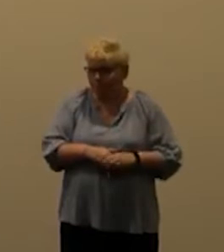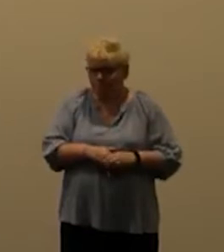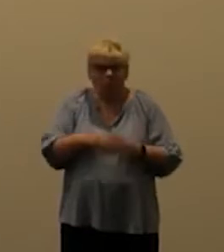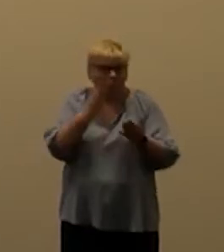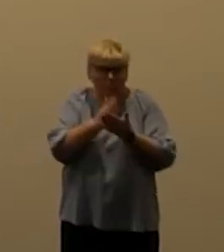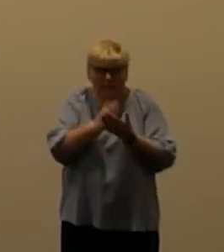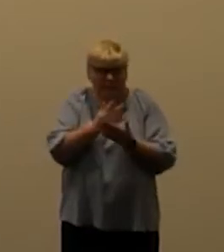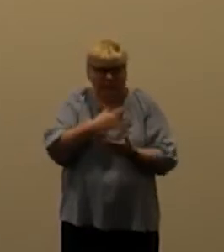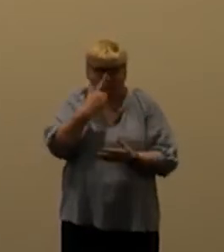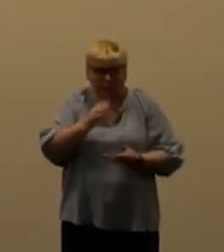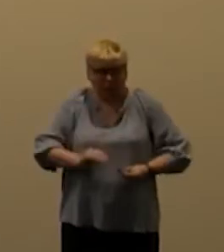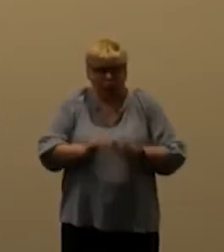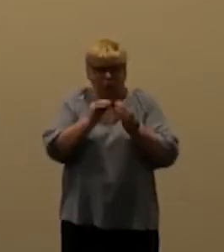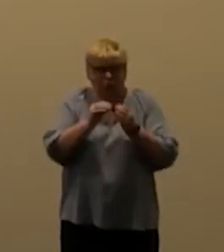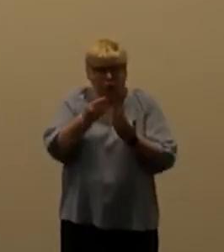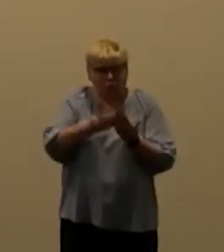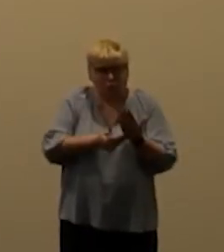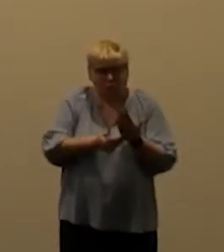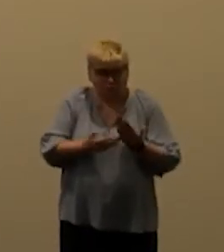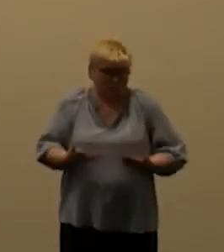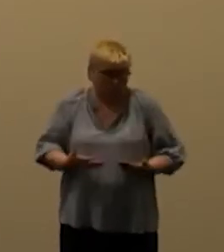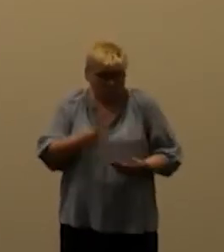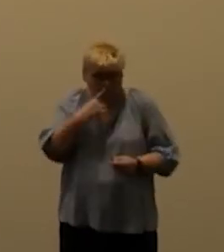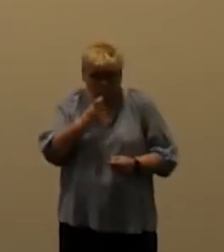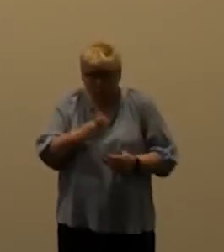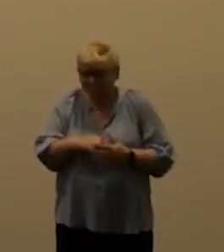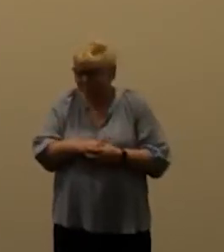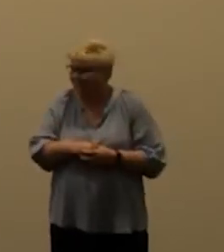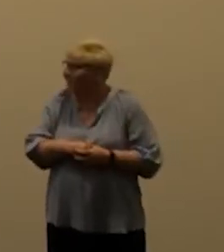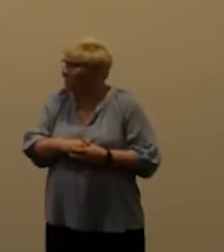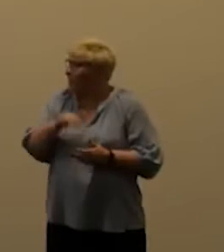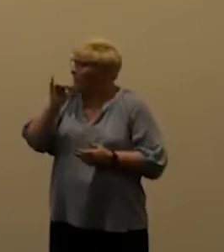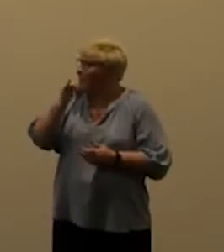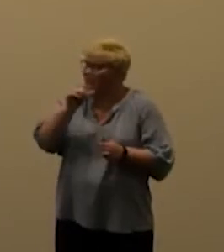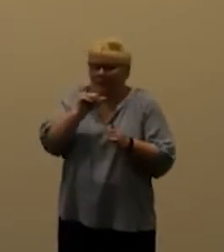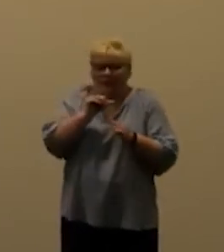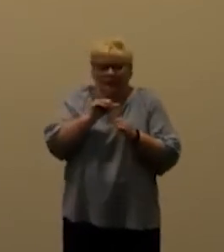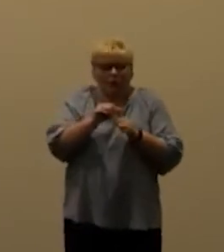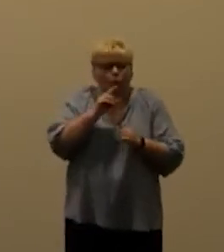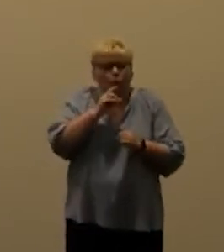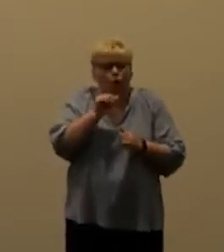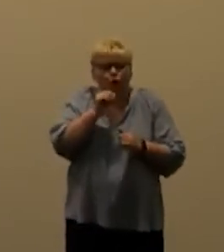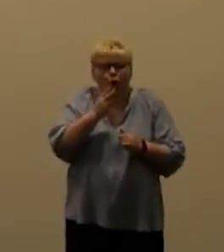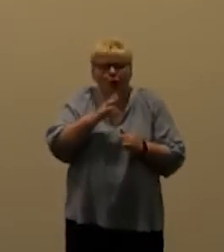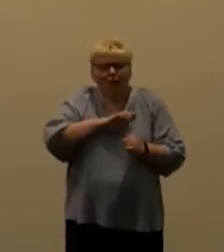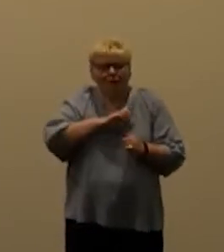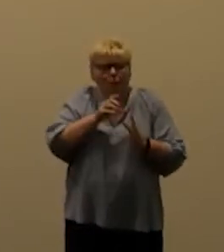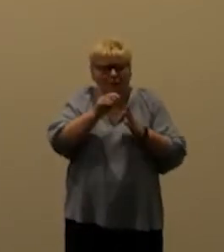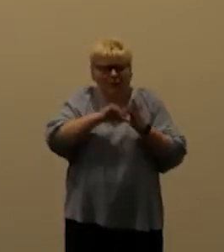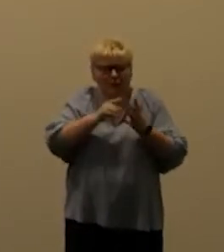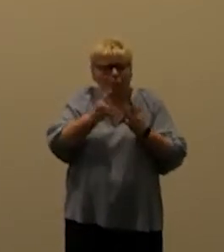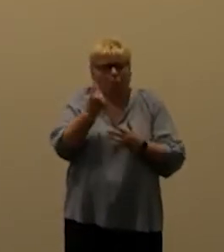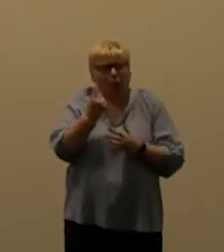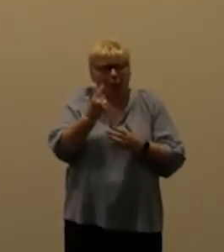can generate a report for a tenant. Now, this one is probably better suited for users that aren't really comfortable with PS1 files or PowerShell